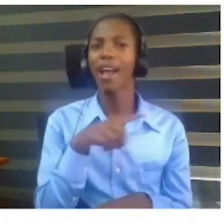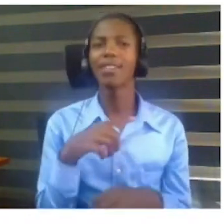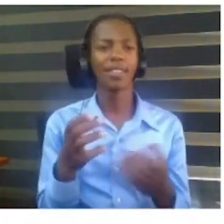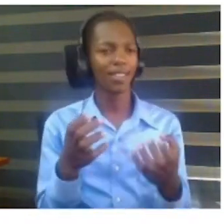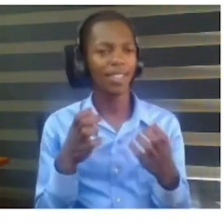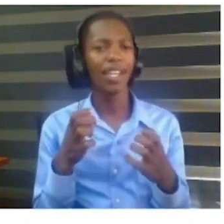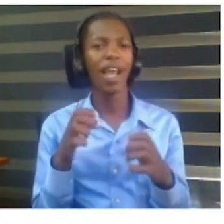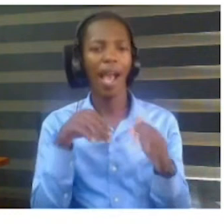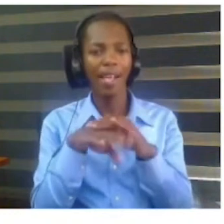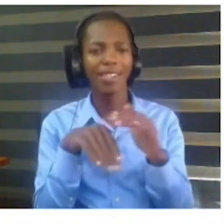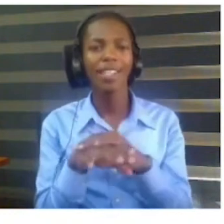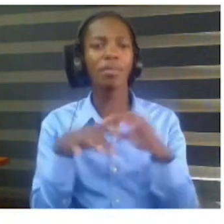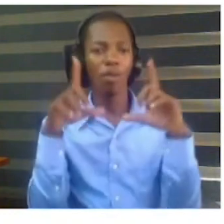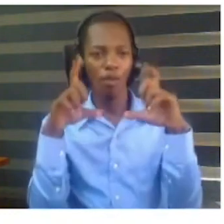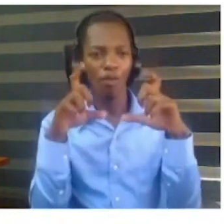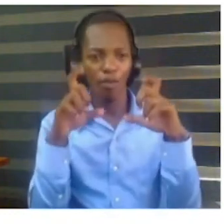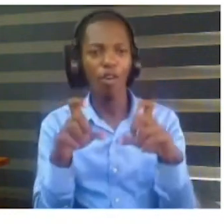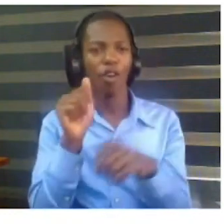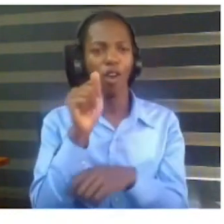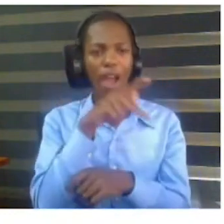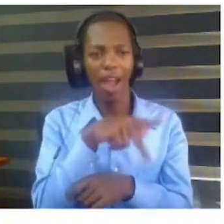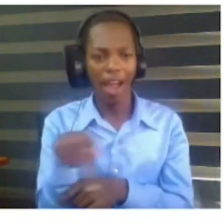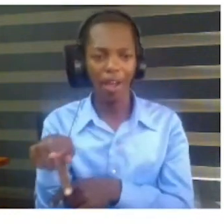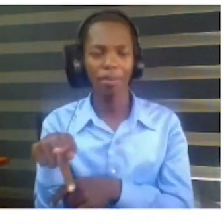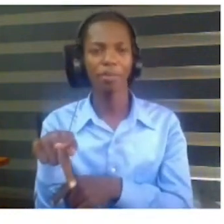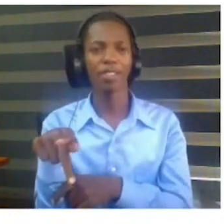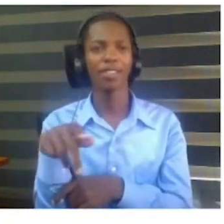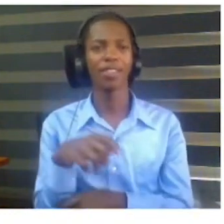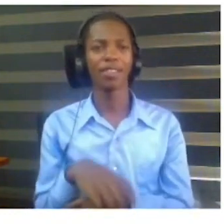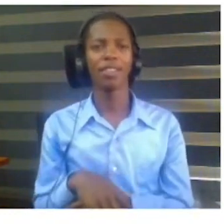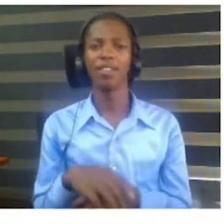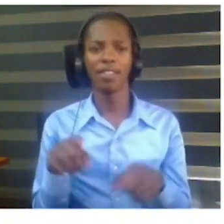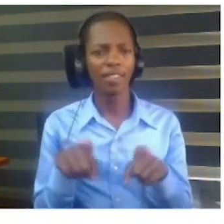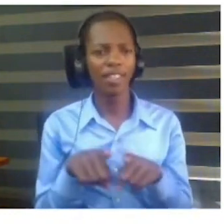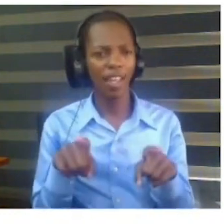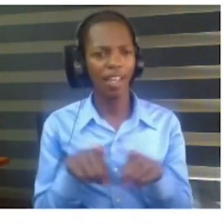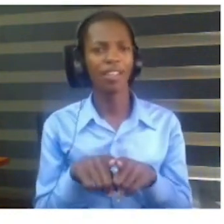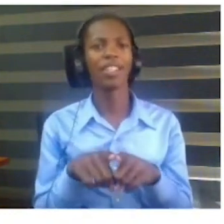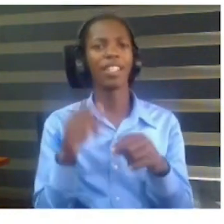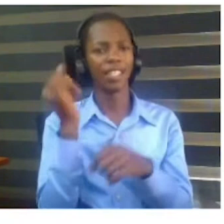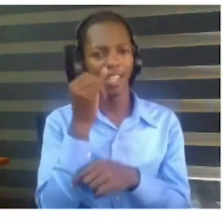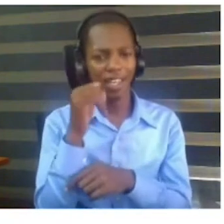So don't make assumptions. Design for everything to be accessible.